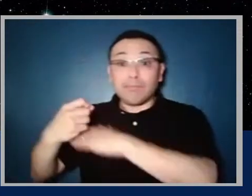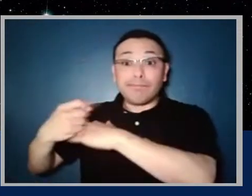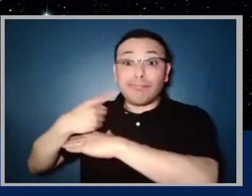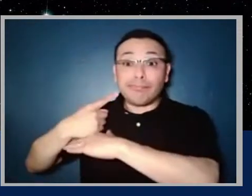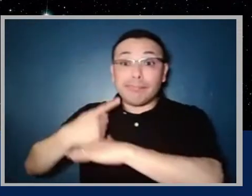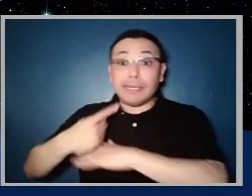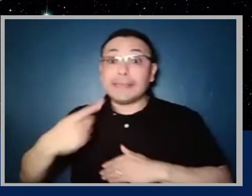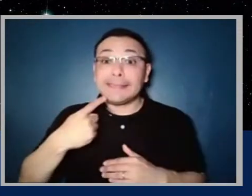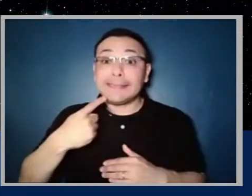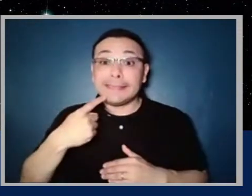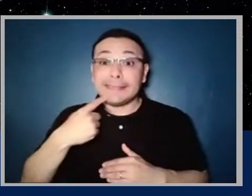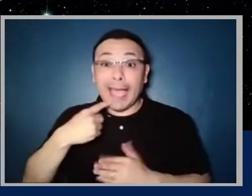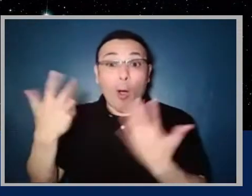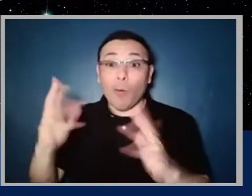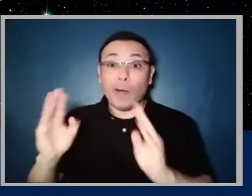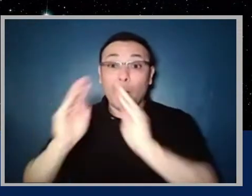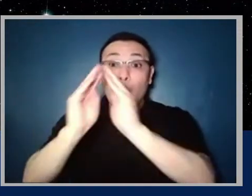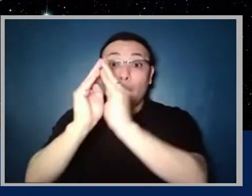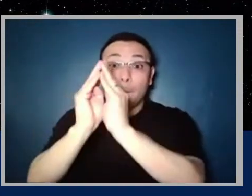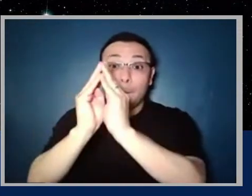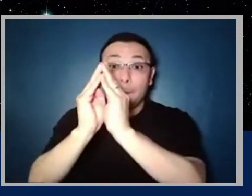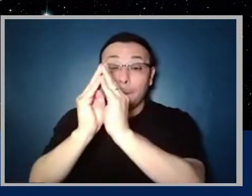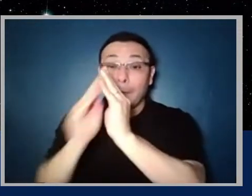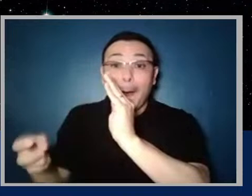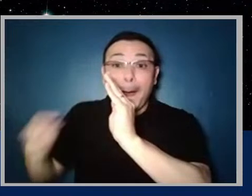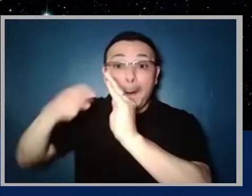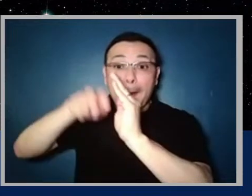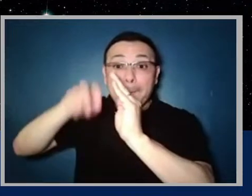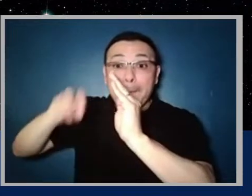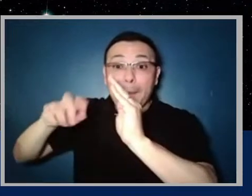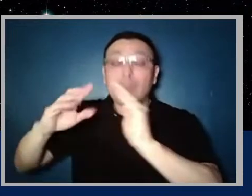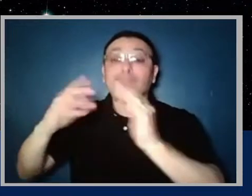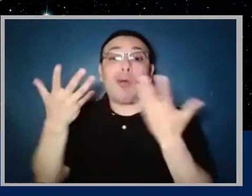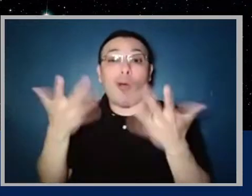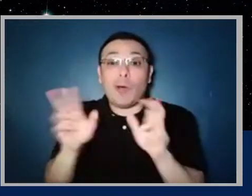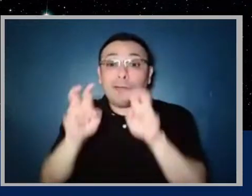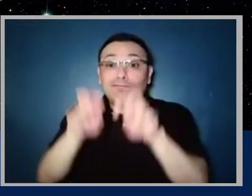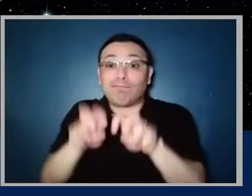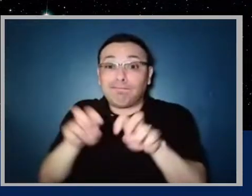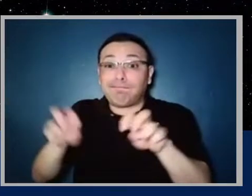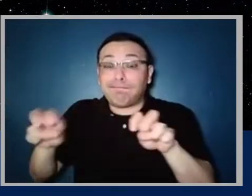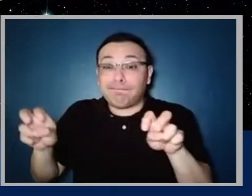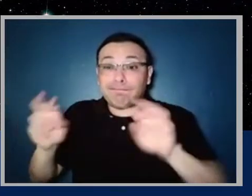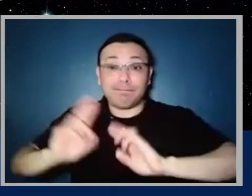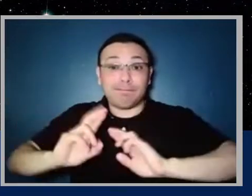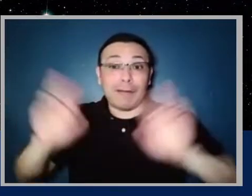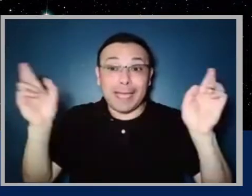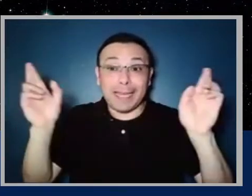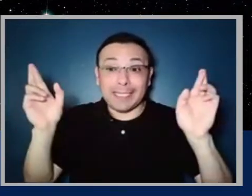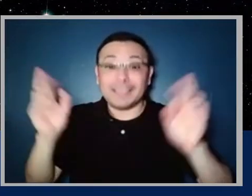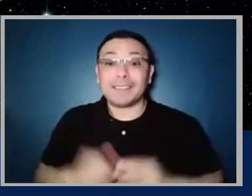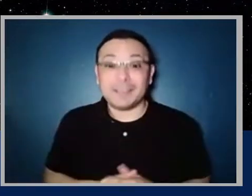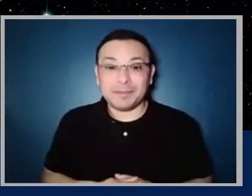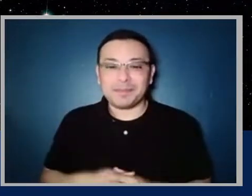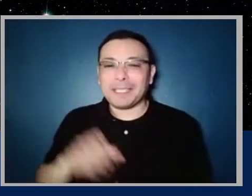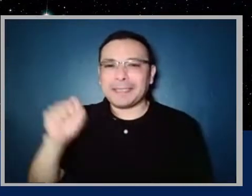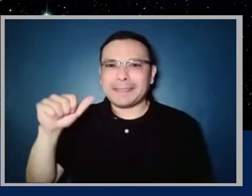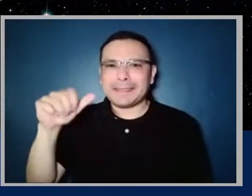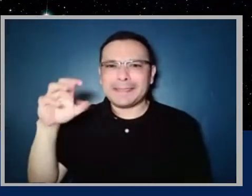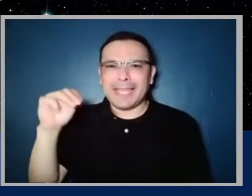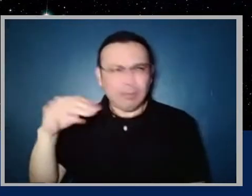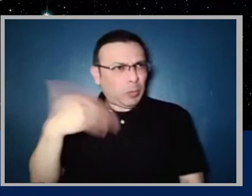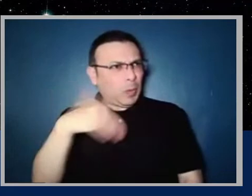at 39A. Yeah. I was completely out of the loop on exactly where they were in that count. But moving quick, I like it. Yeah.